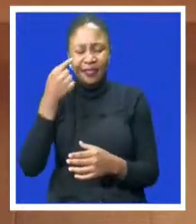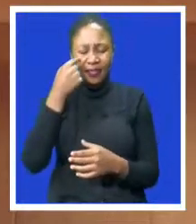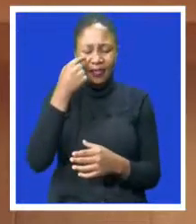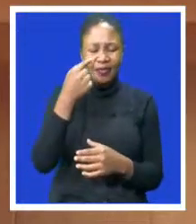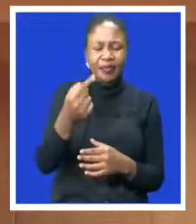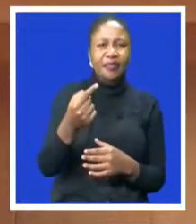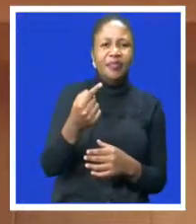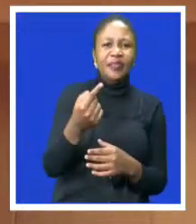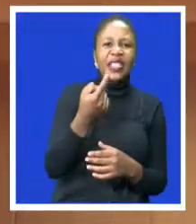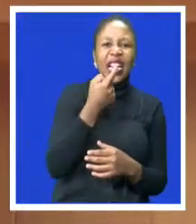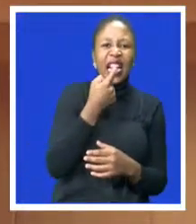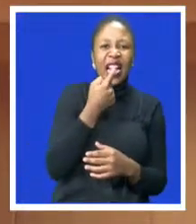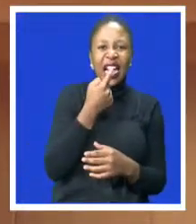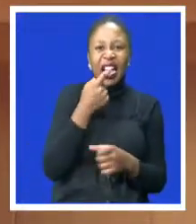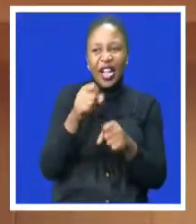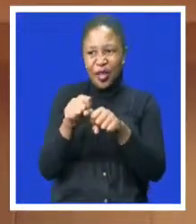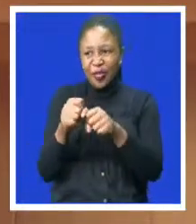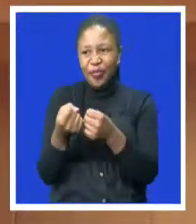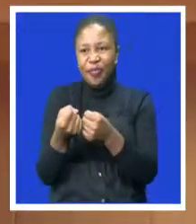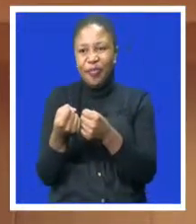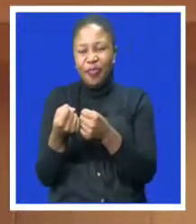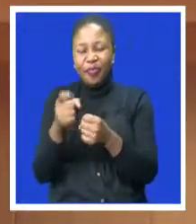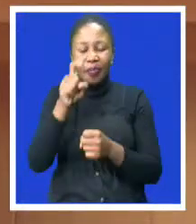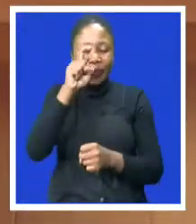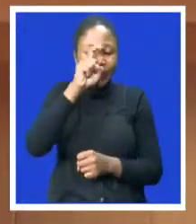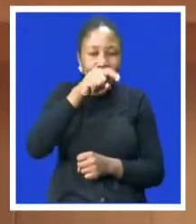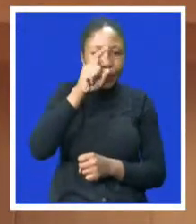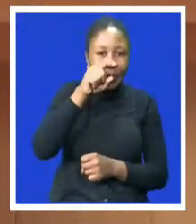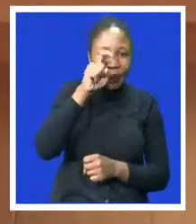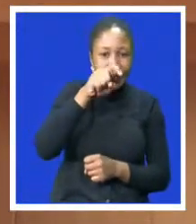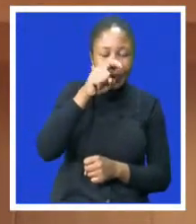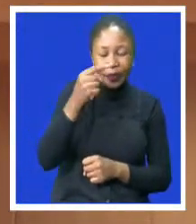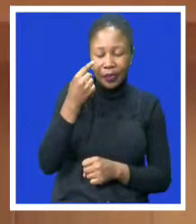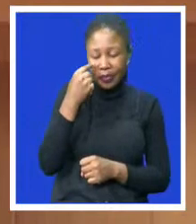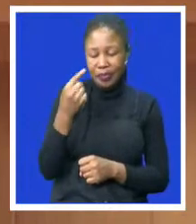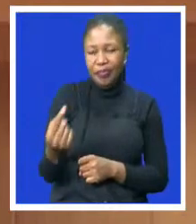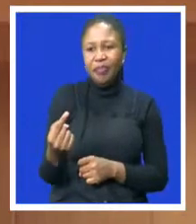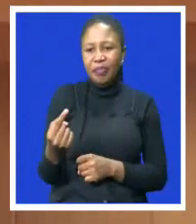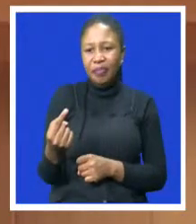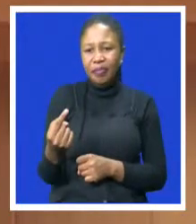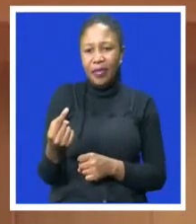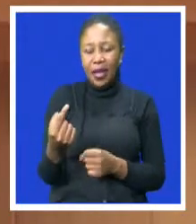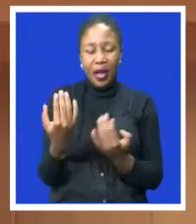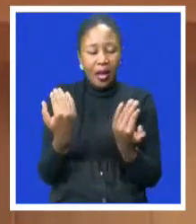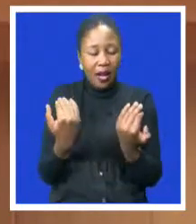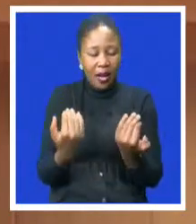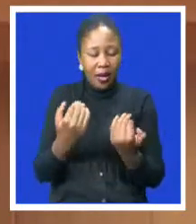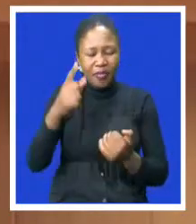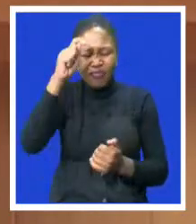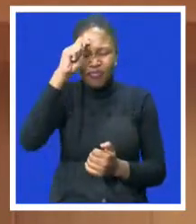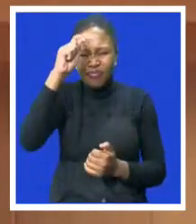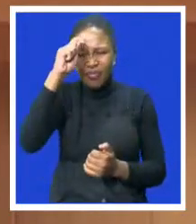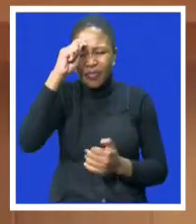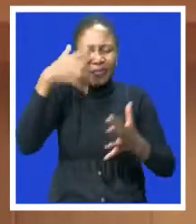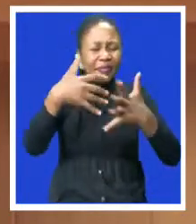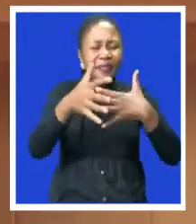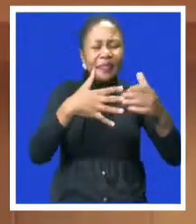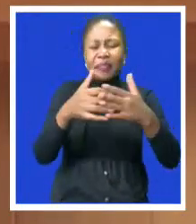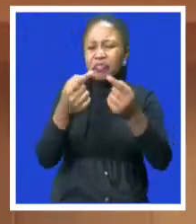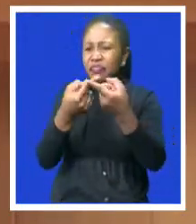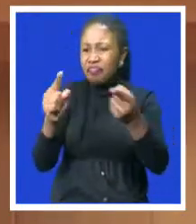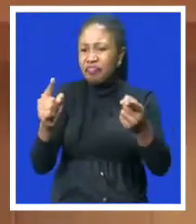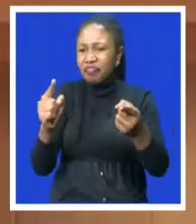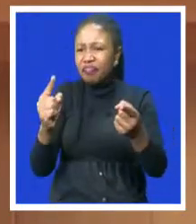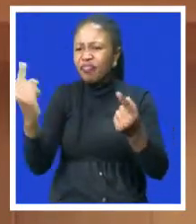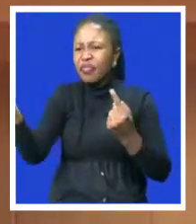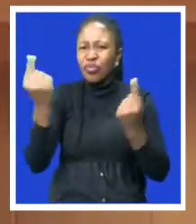stones. Have you ever thought of where all these things come from? Where does the trees come from?